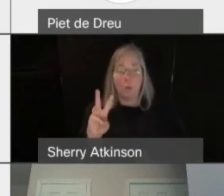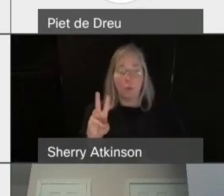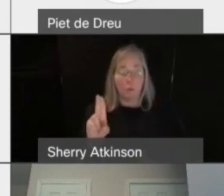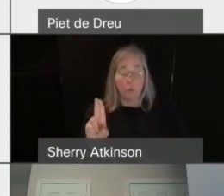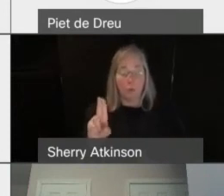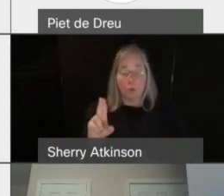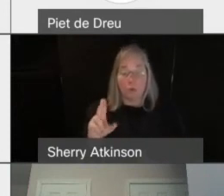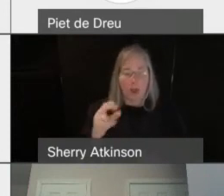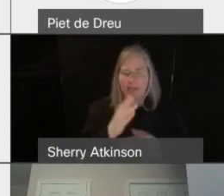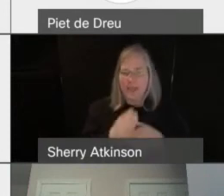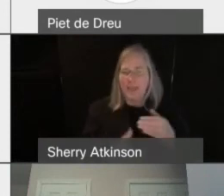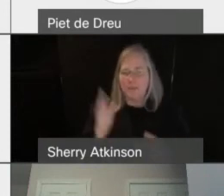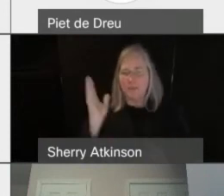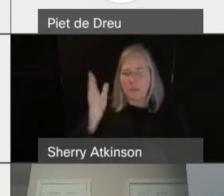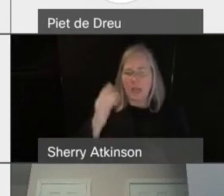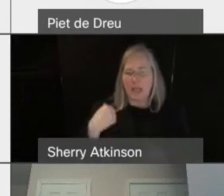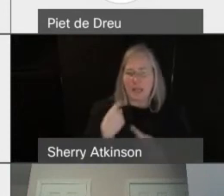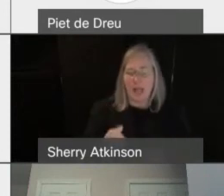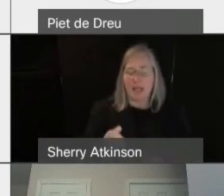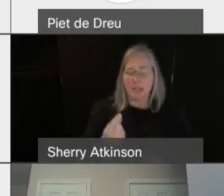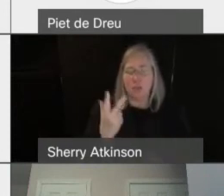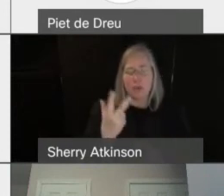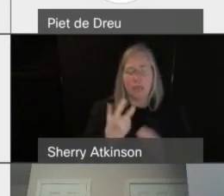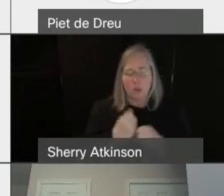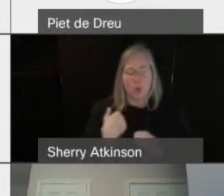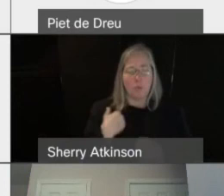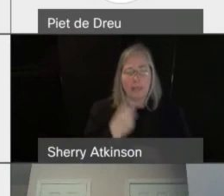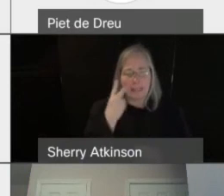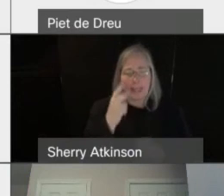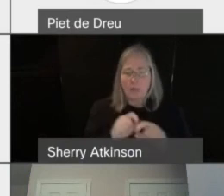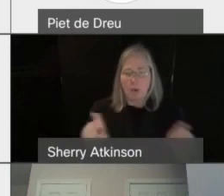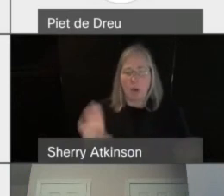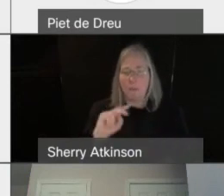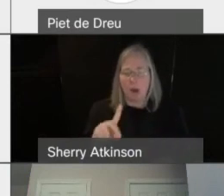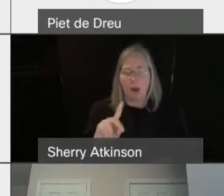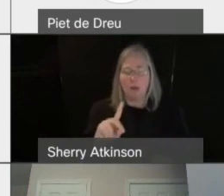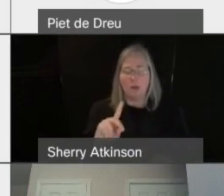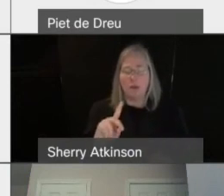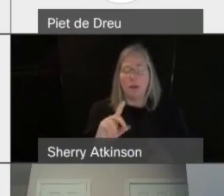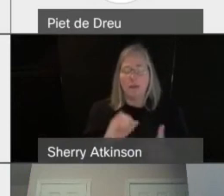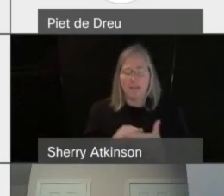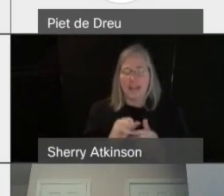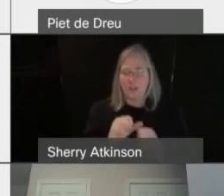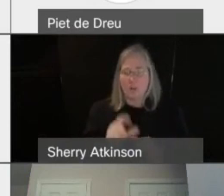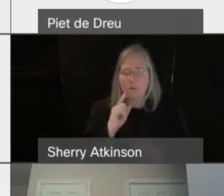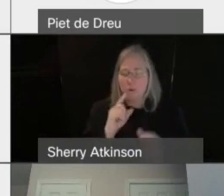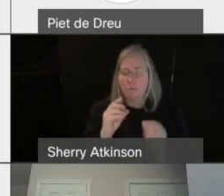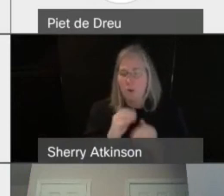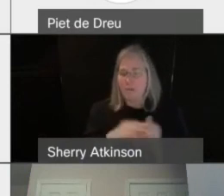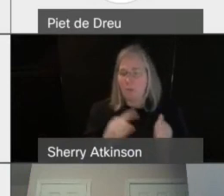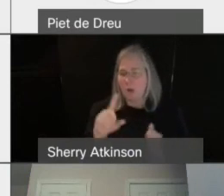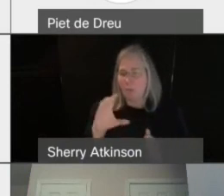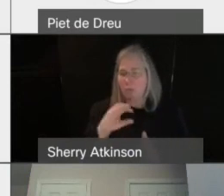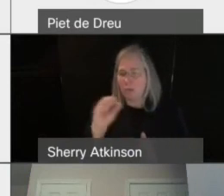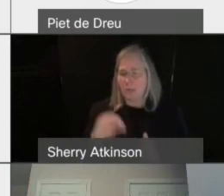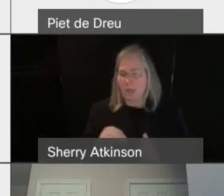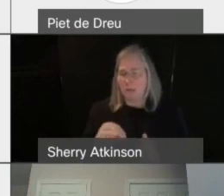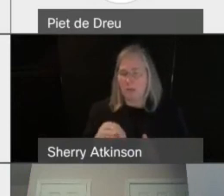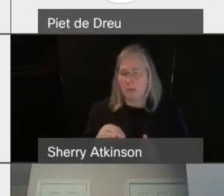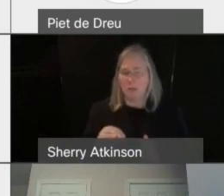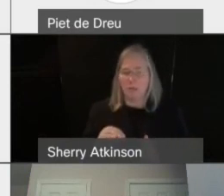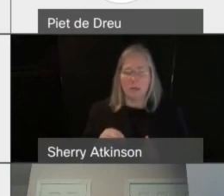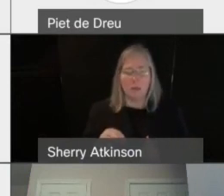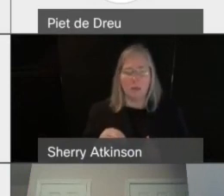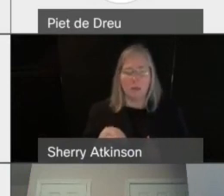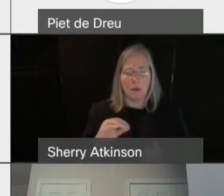see the issued bond is over, continuously more than 100% of the allowed amount. So